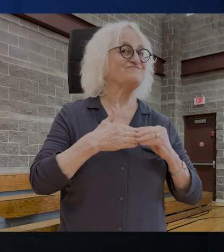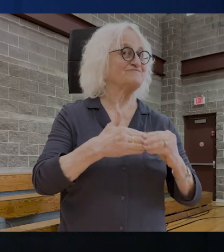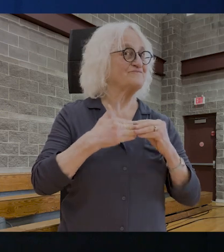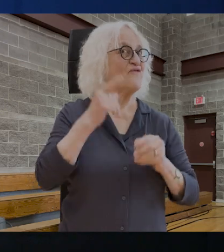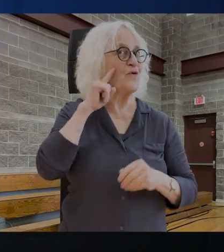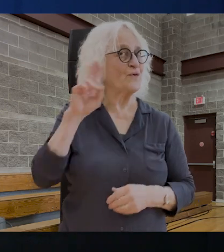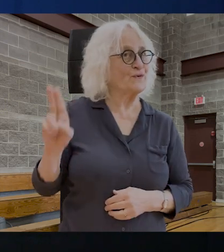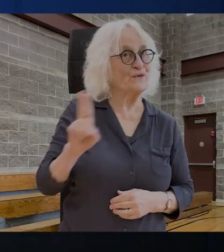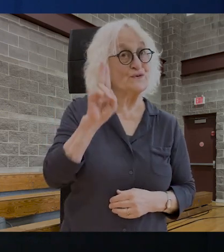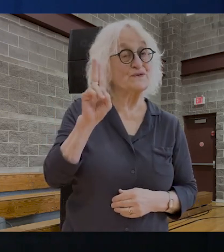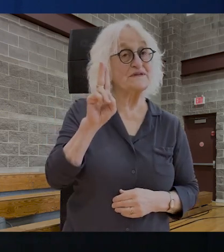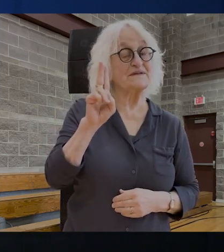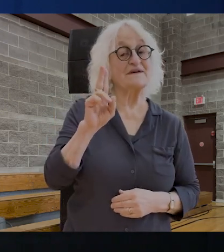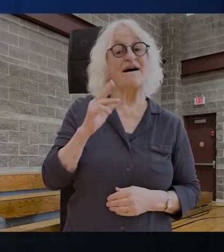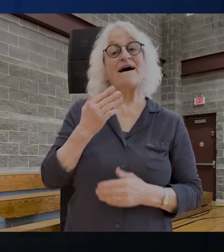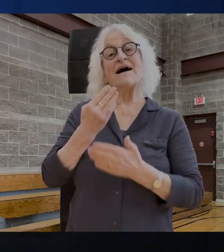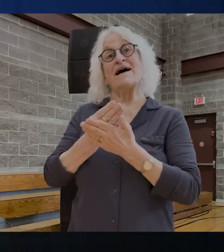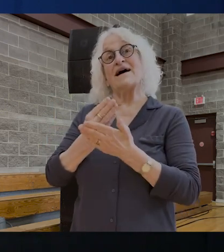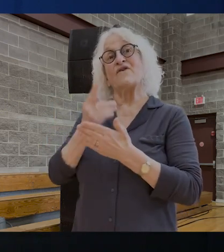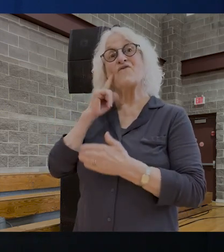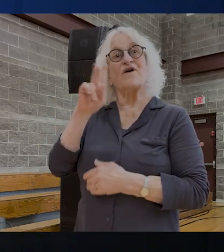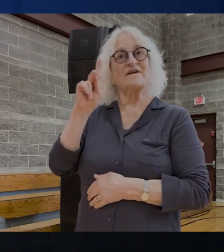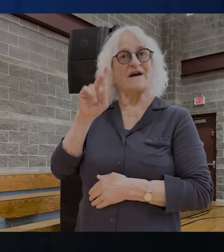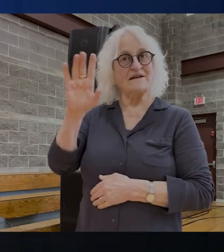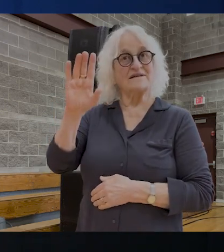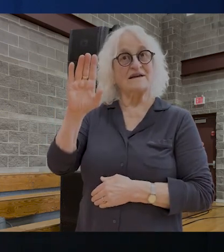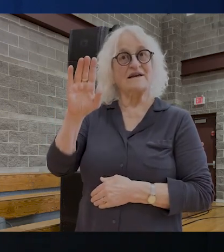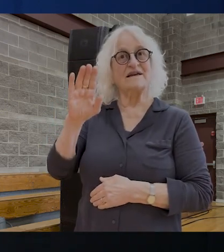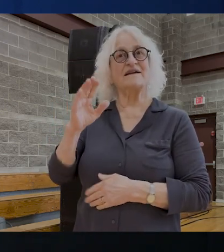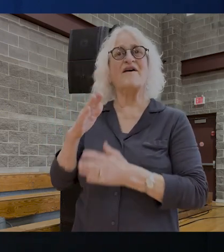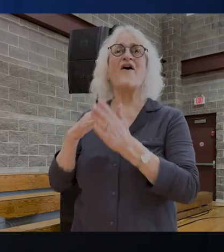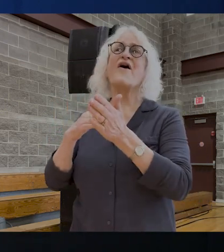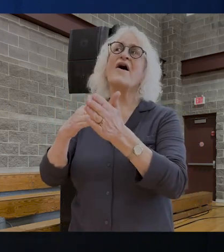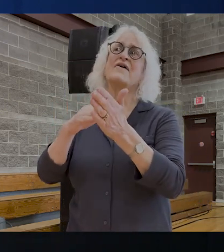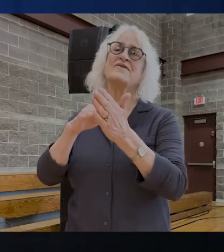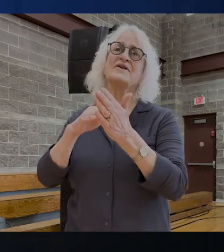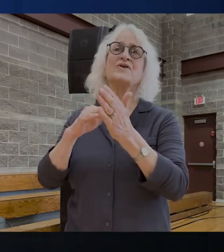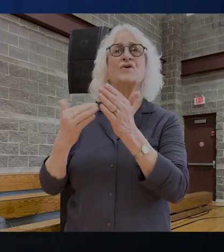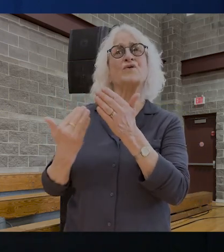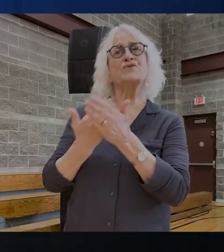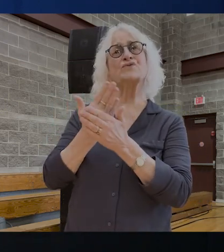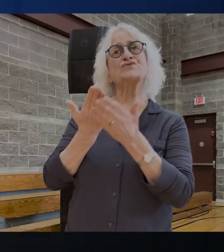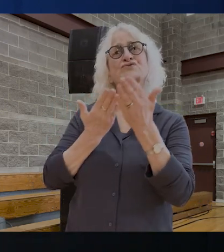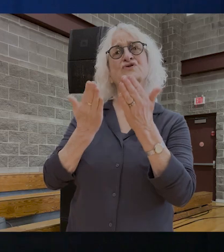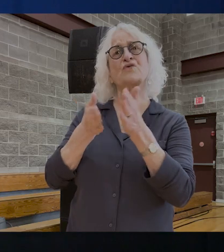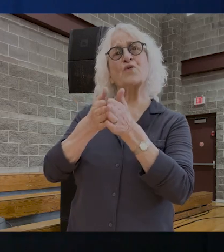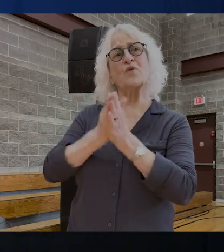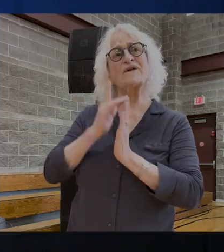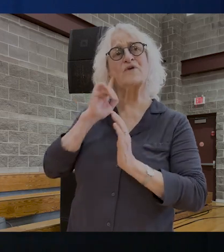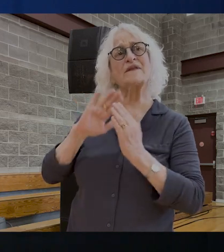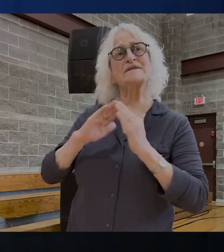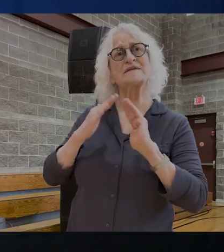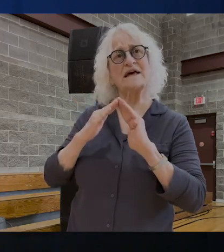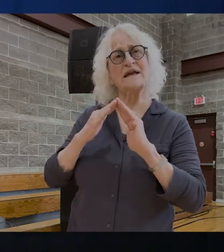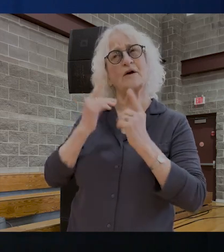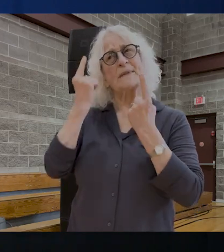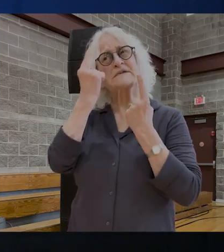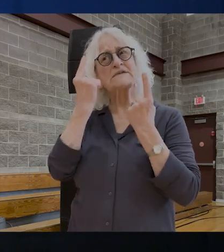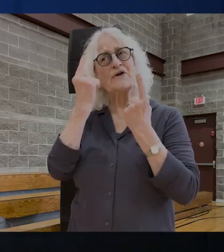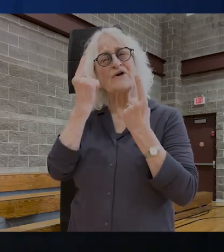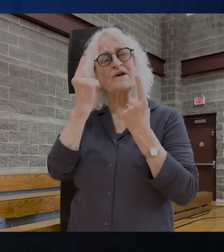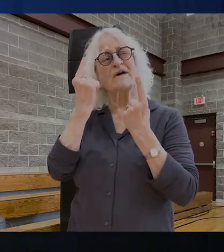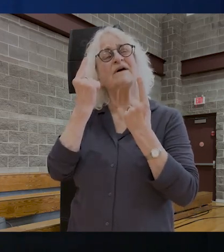use of funds for Kansas City. So oftentimes when new service requests for the city are being